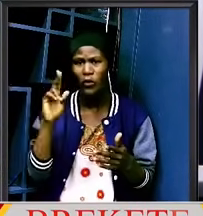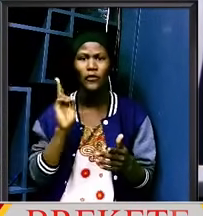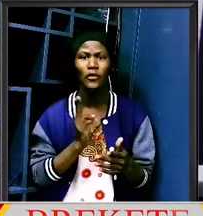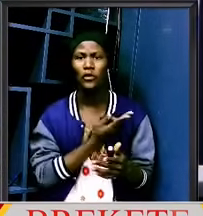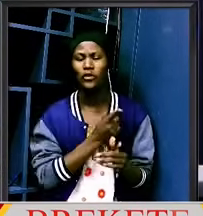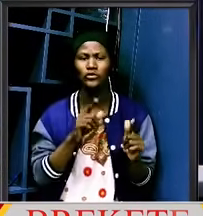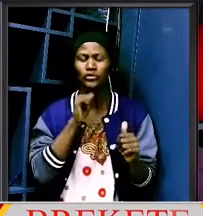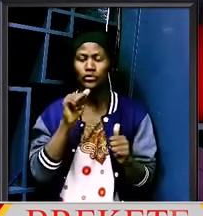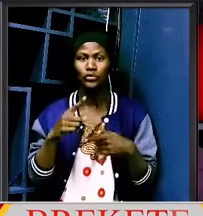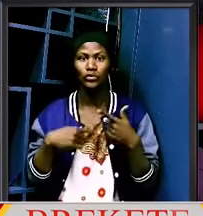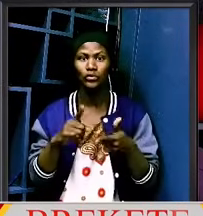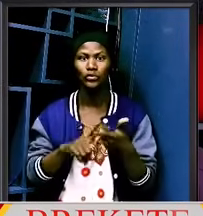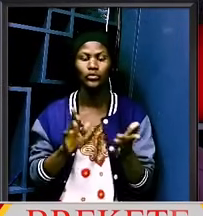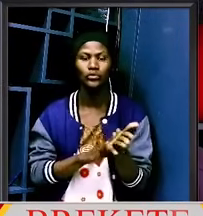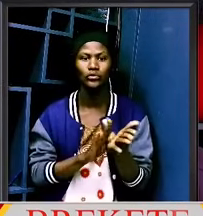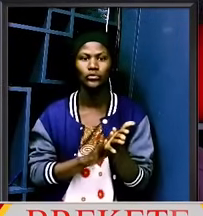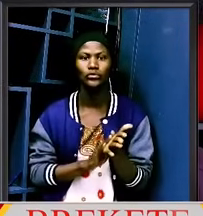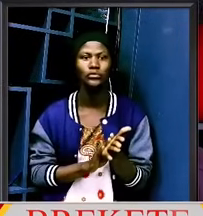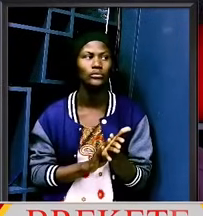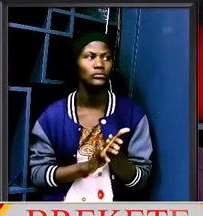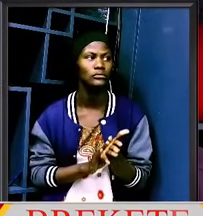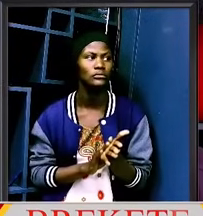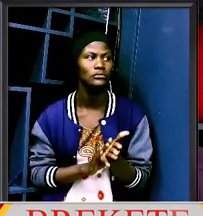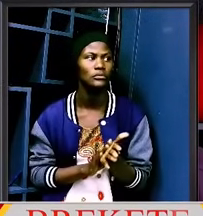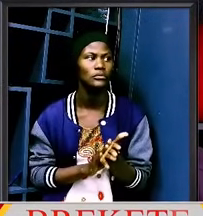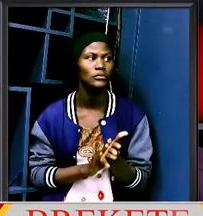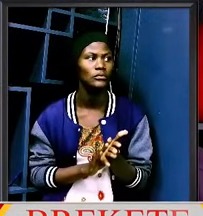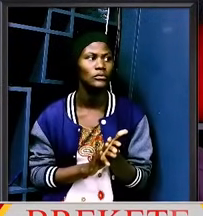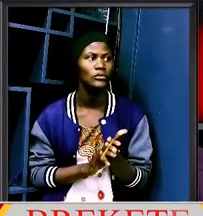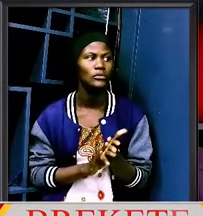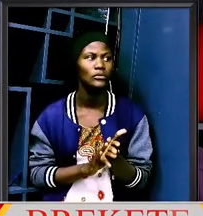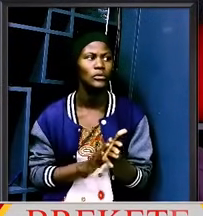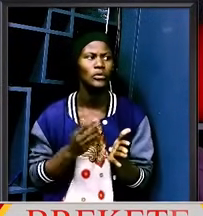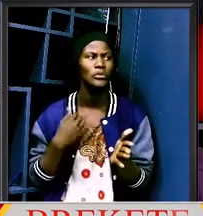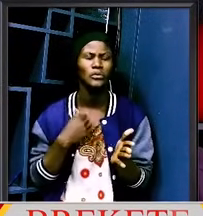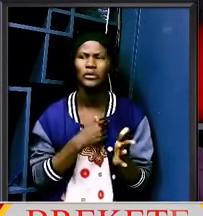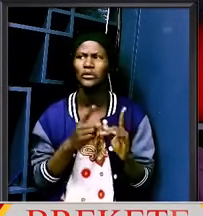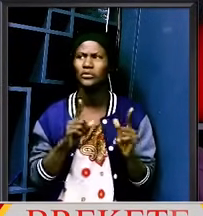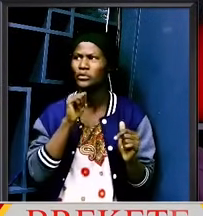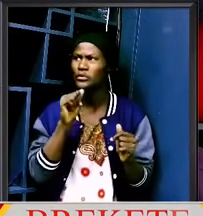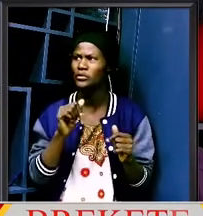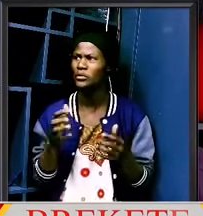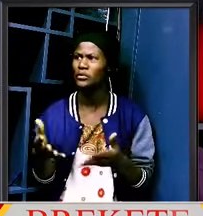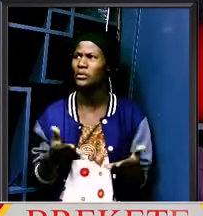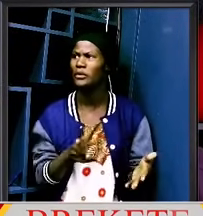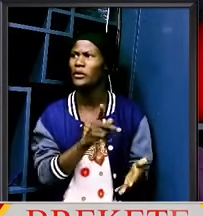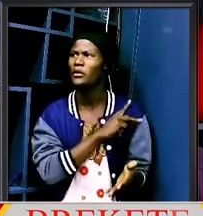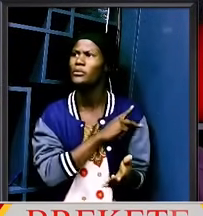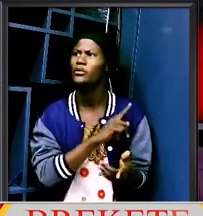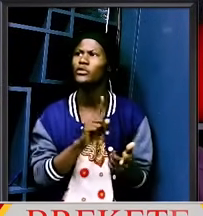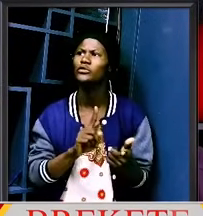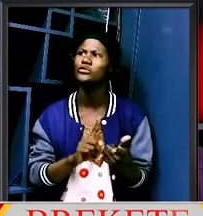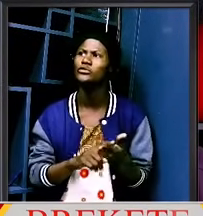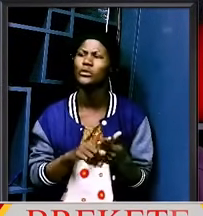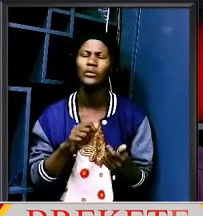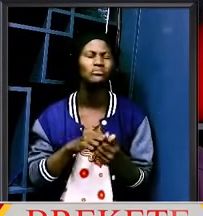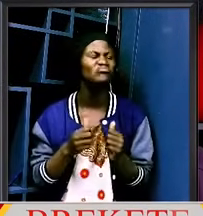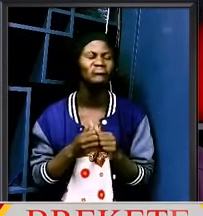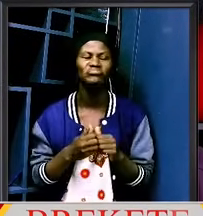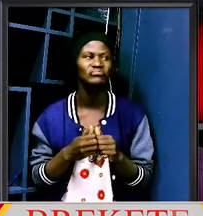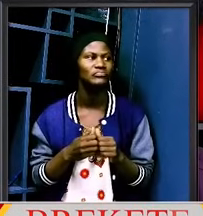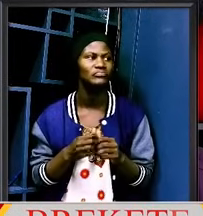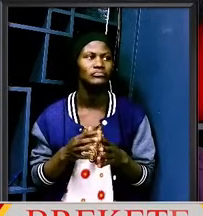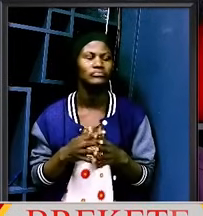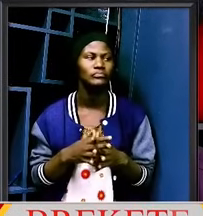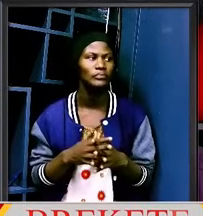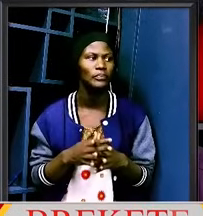that is what is affecting us. Mm. Most of us. We don't take police in our state. Let me say it. We don't take police like people in our state.